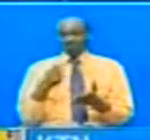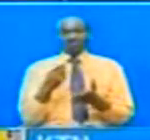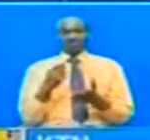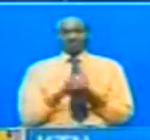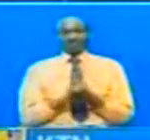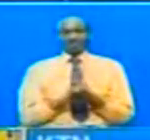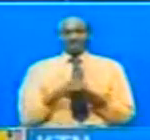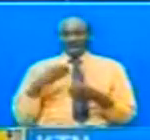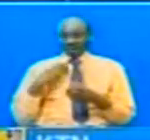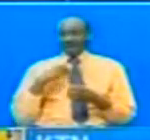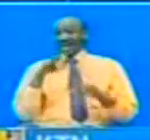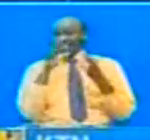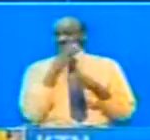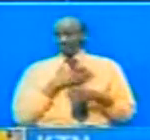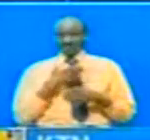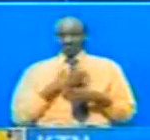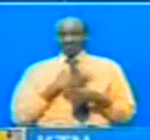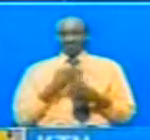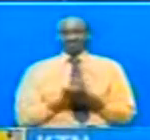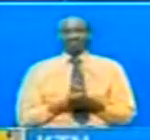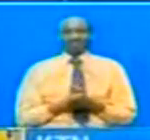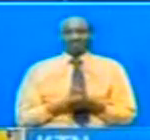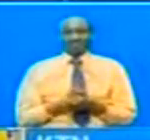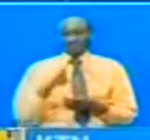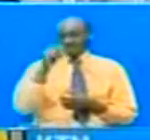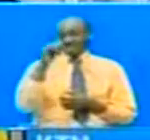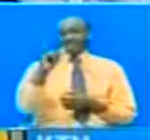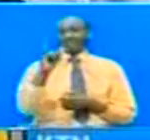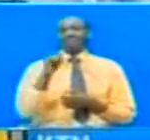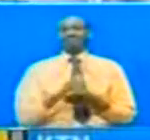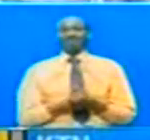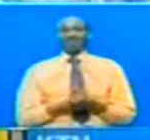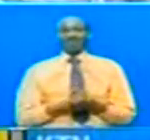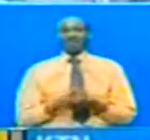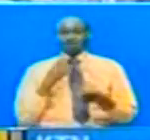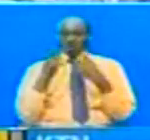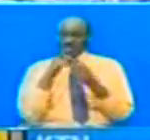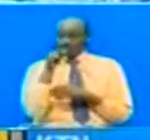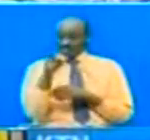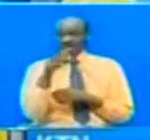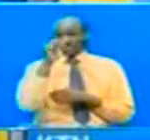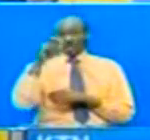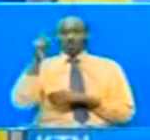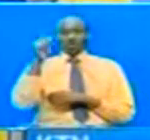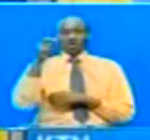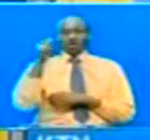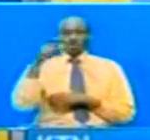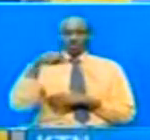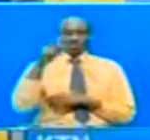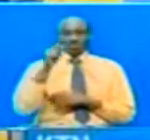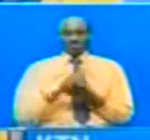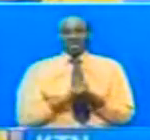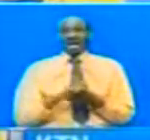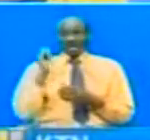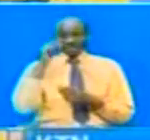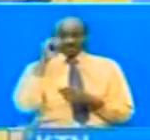knowledge. I'm joined by my analyst, Mengo. Hi, welcome to the show. Talking about Southampton, yes. Where, of course, our national soccer team, Harambee